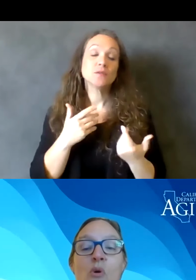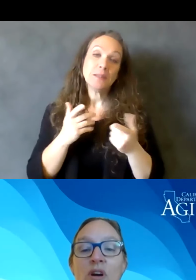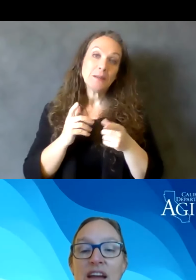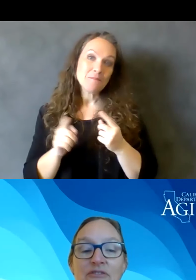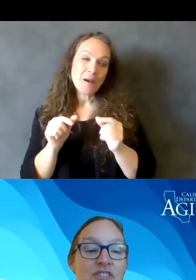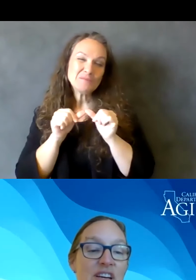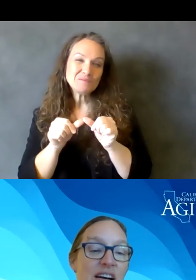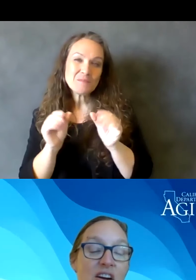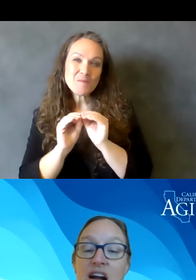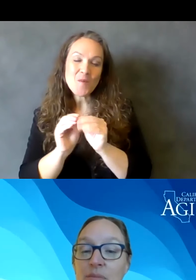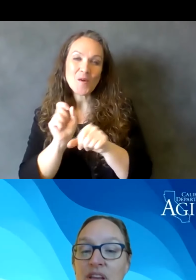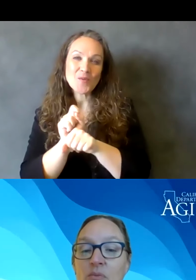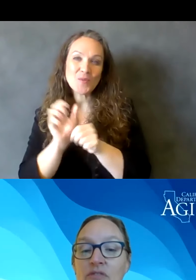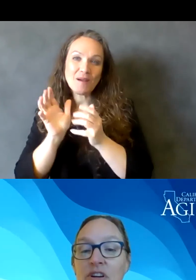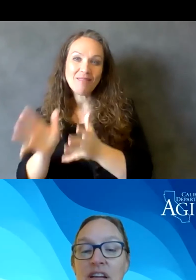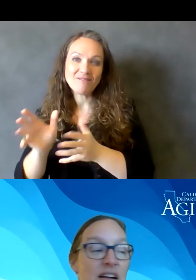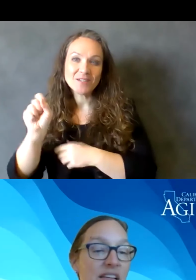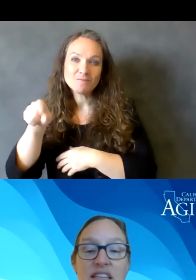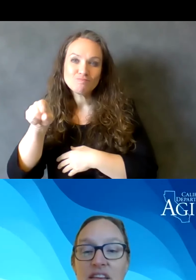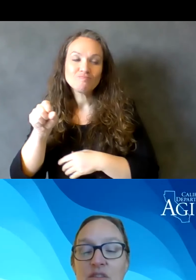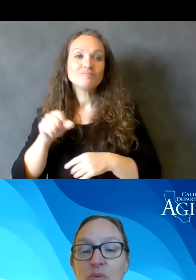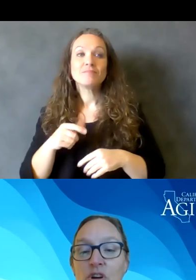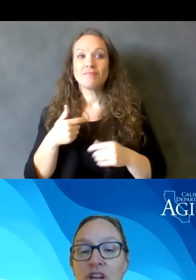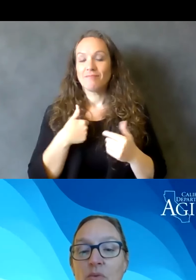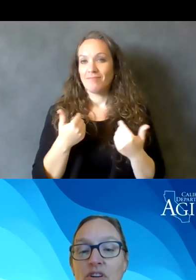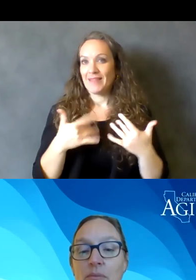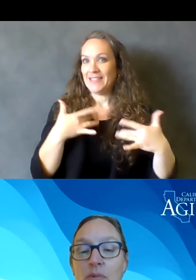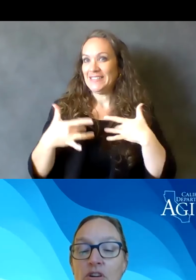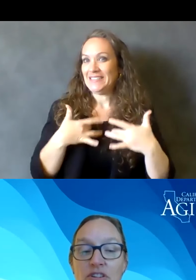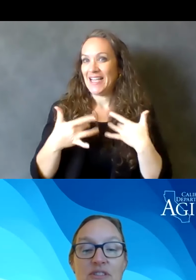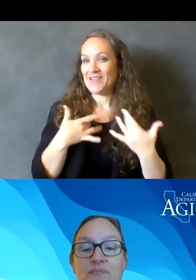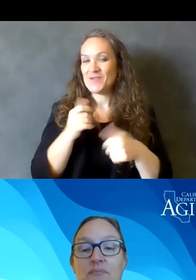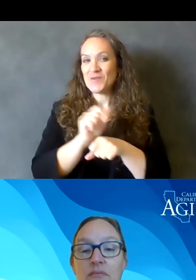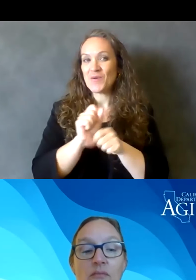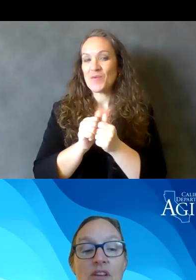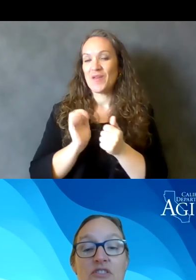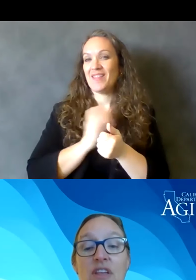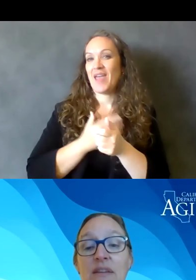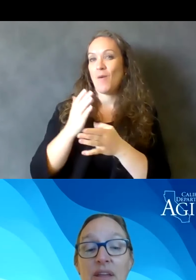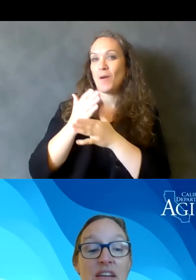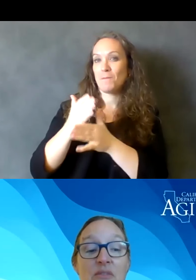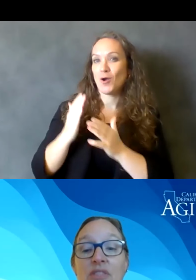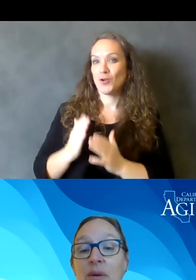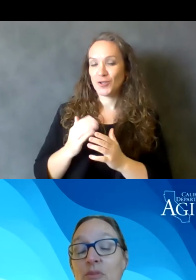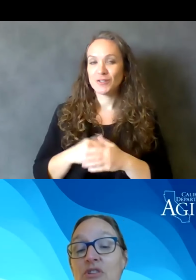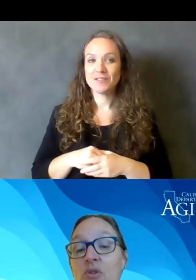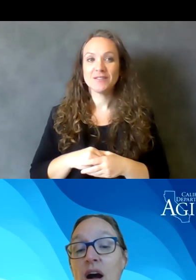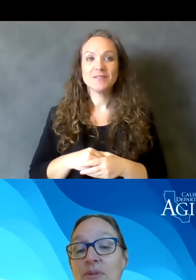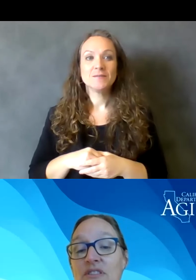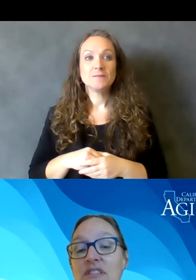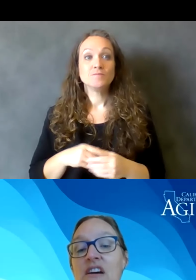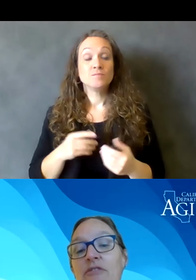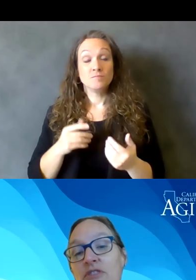So more efforts are coming. We're very excited to be working with our partners so that by the end of the month, there will be